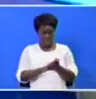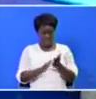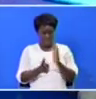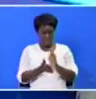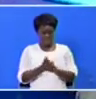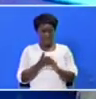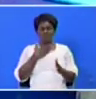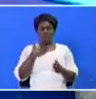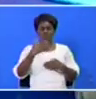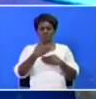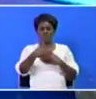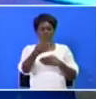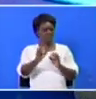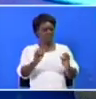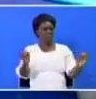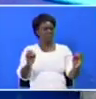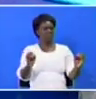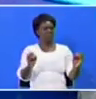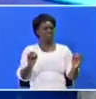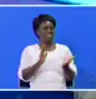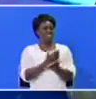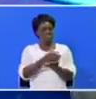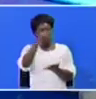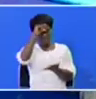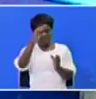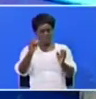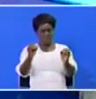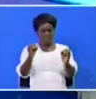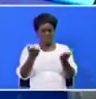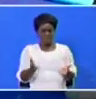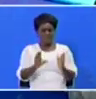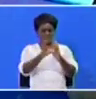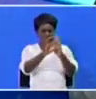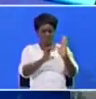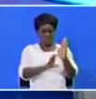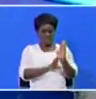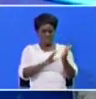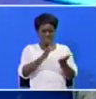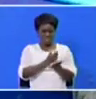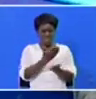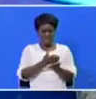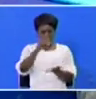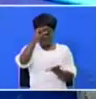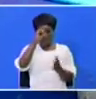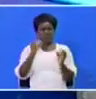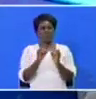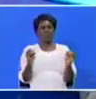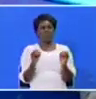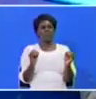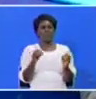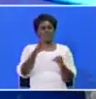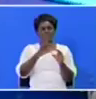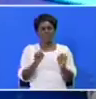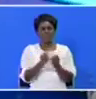to postpone the elections. There's nothing like wanting to share government. In the current constitution, you do not share government merely because the elections are not